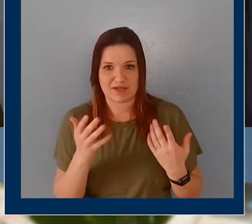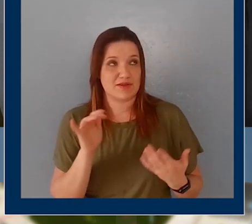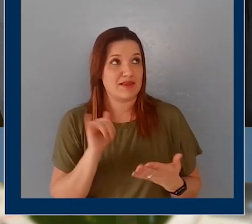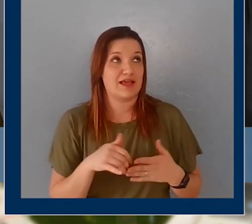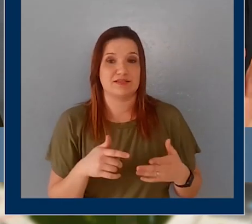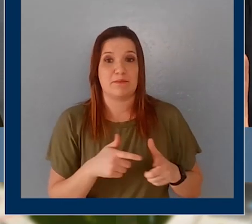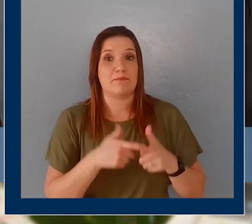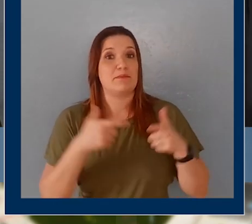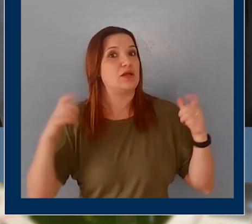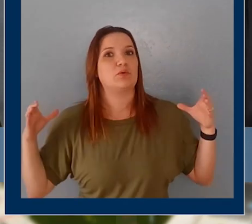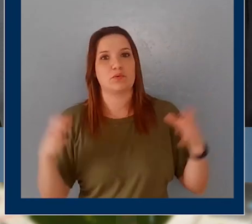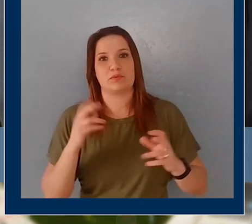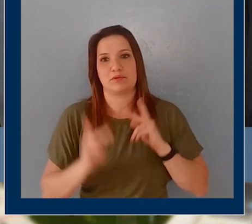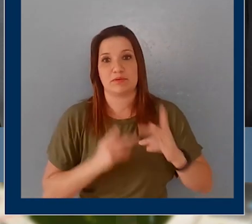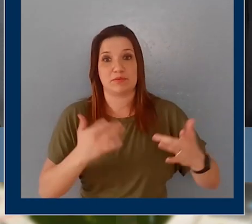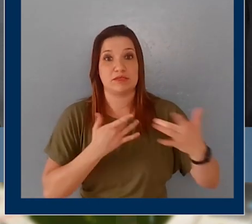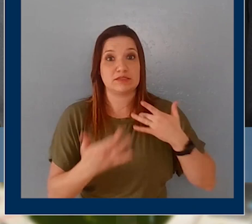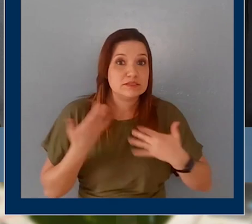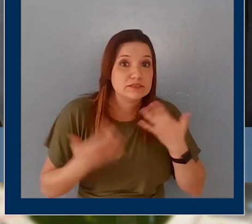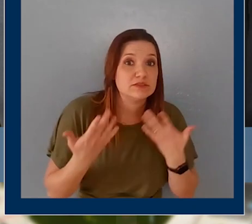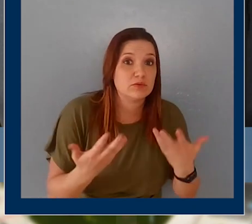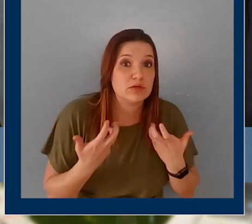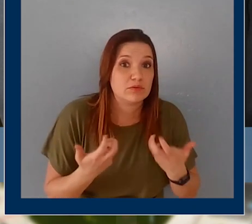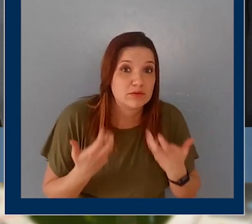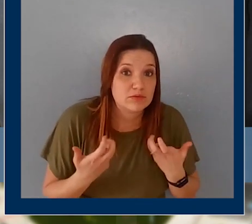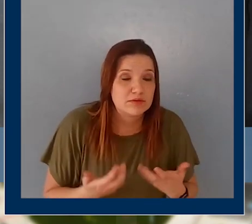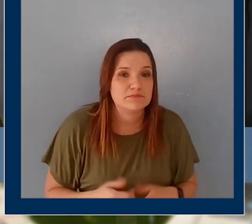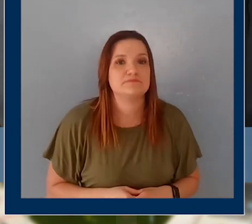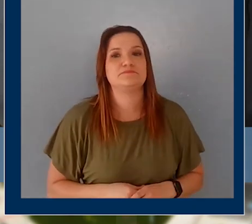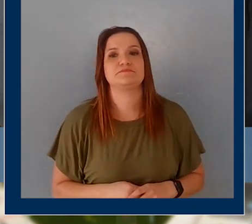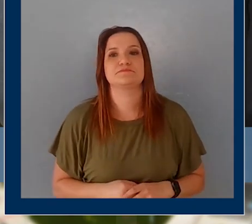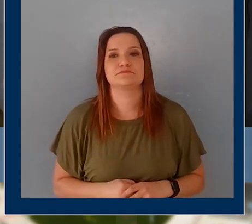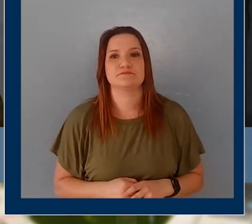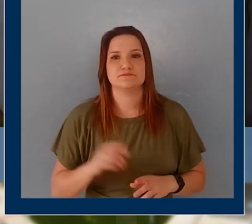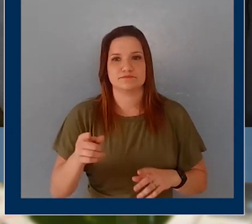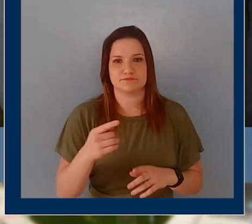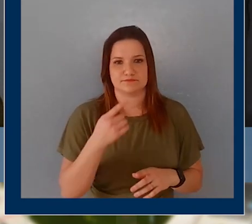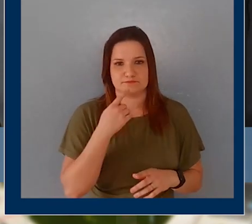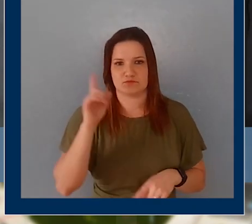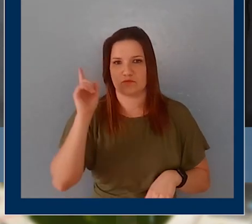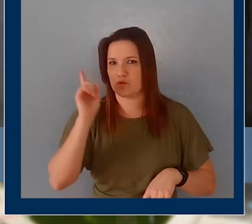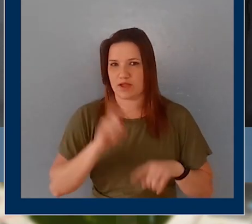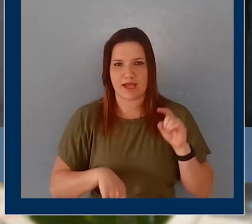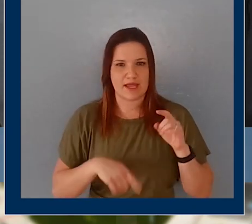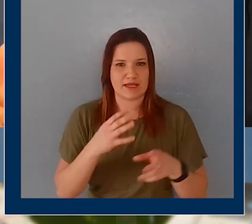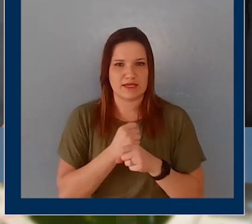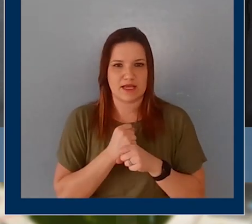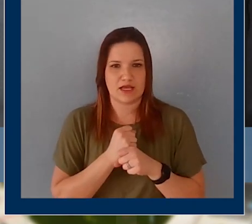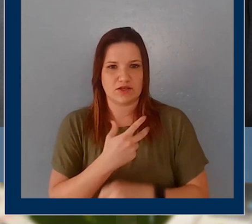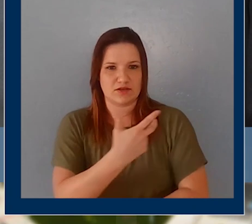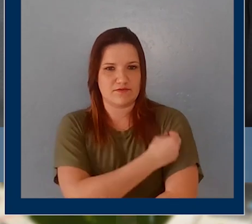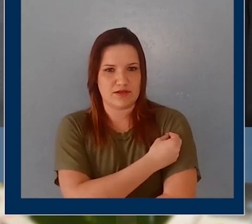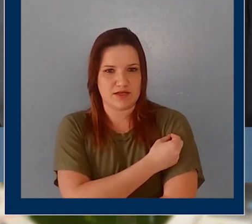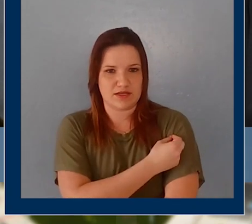huge group of people that are anxiously awaiting that vaccine. Okay. And then just to repeat, you can't get your vaccine at Kauai Delta at